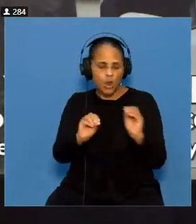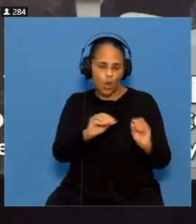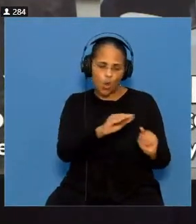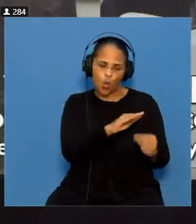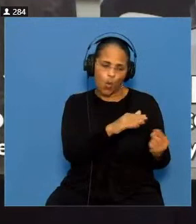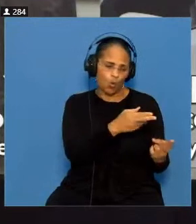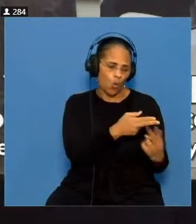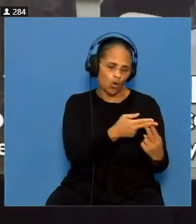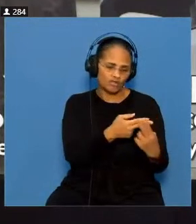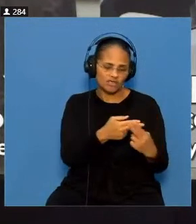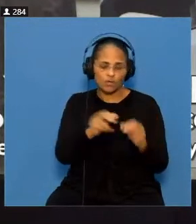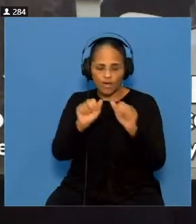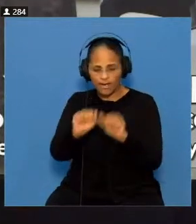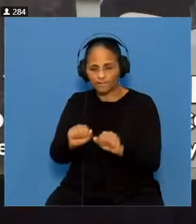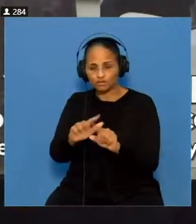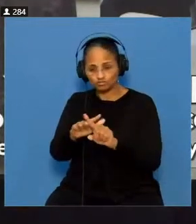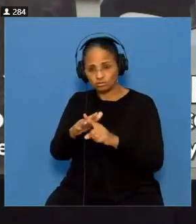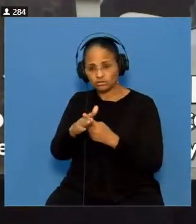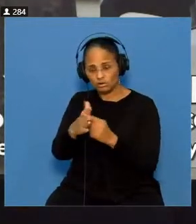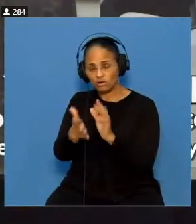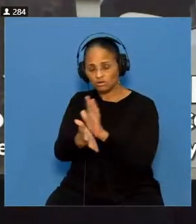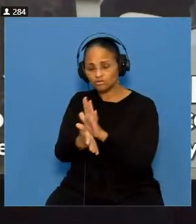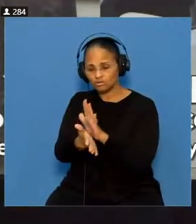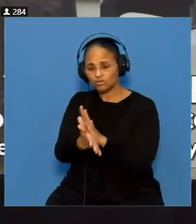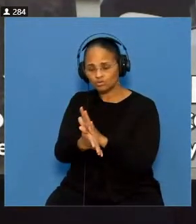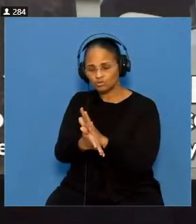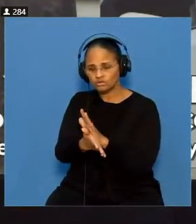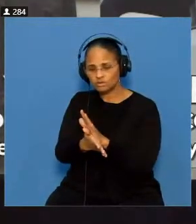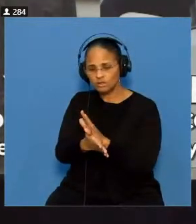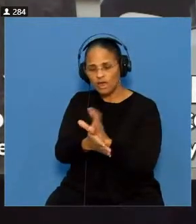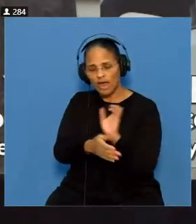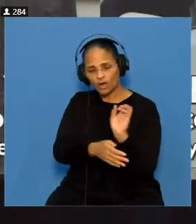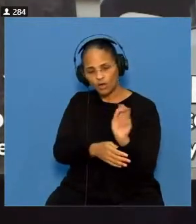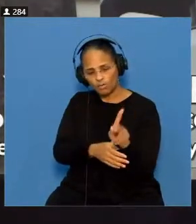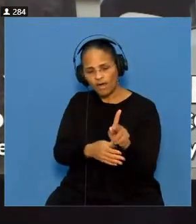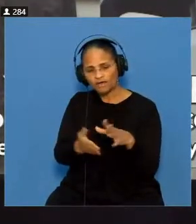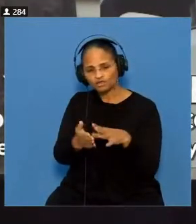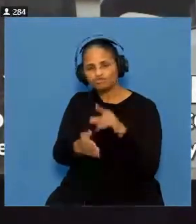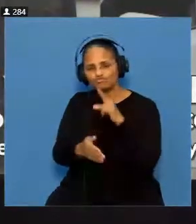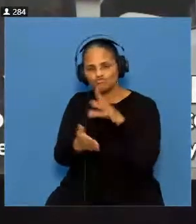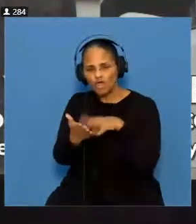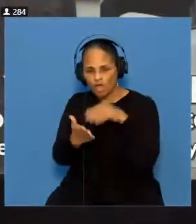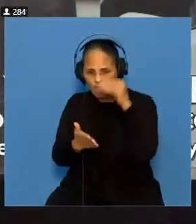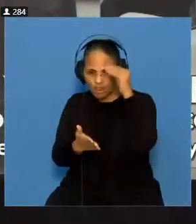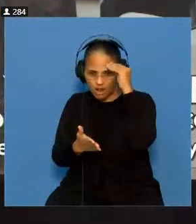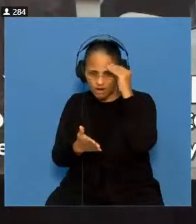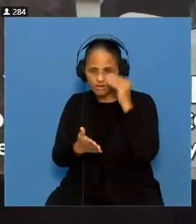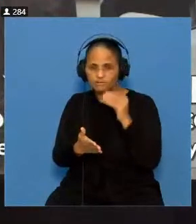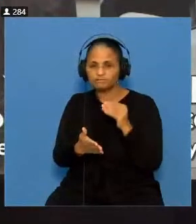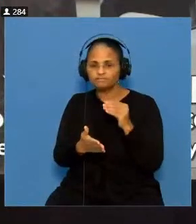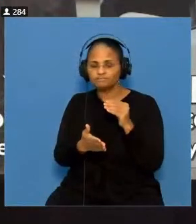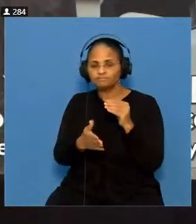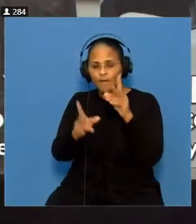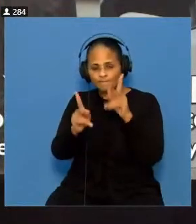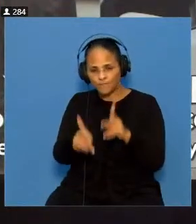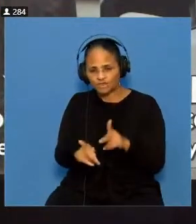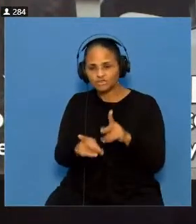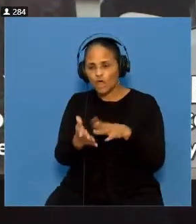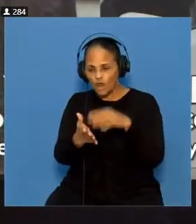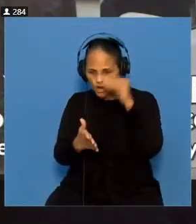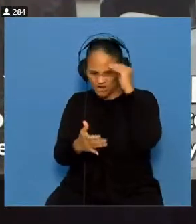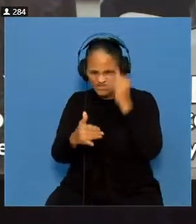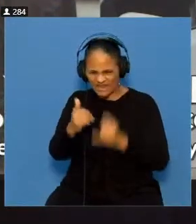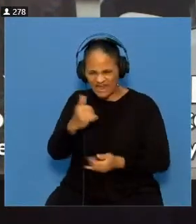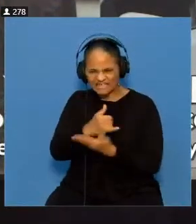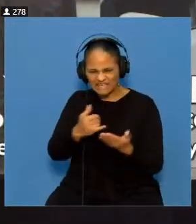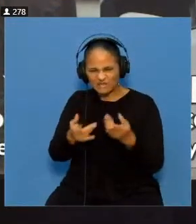able to open up our schools and return to remote learning. Return to in-person learning. The last thing we want to do is